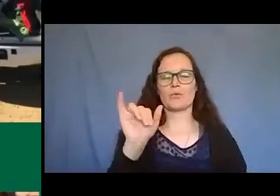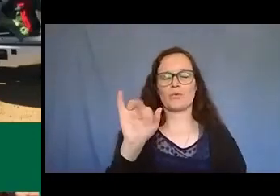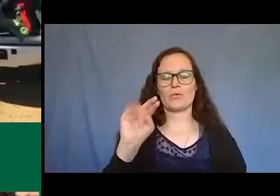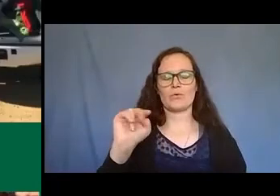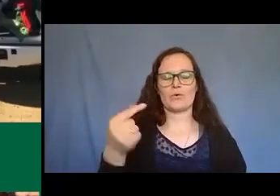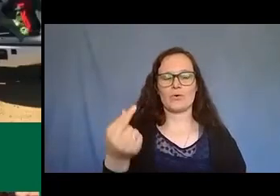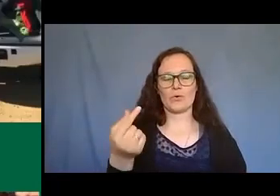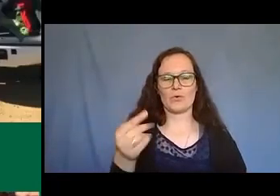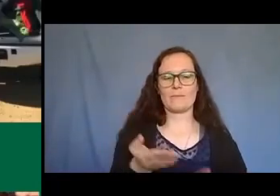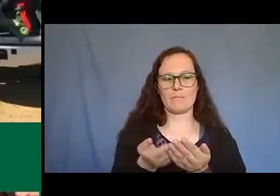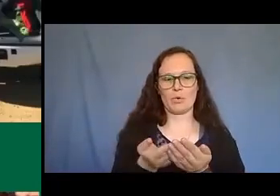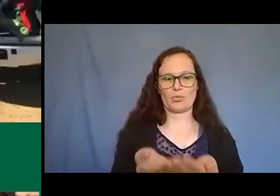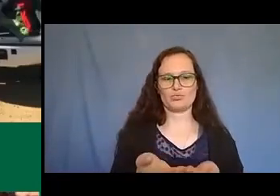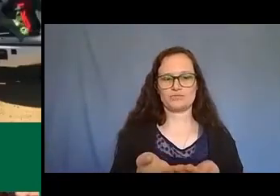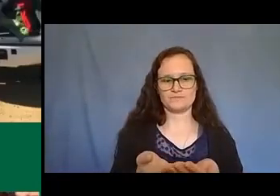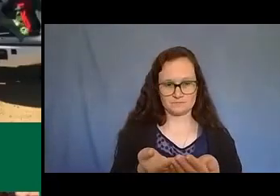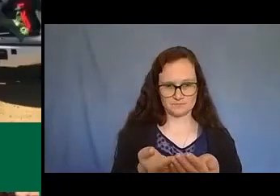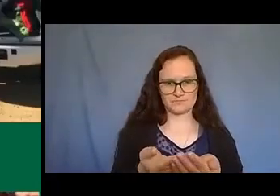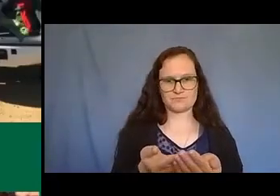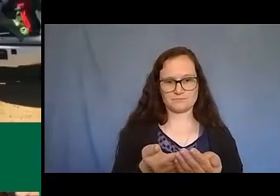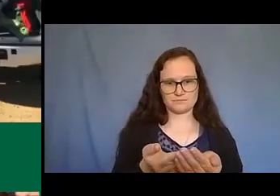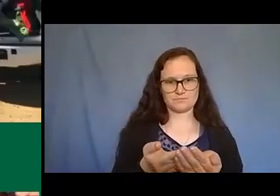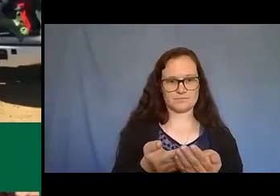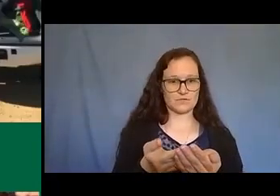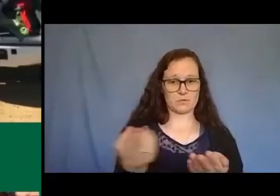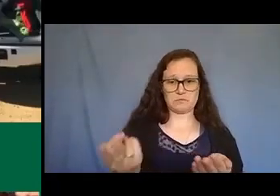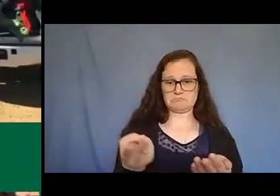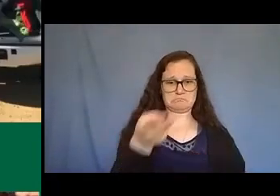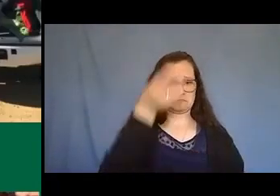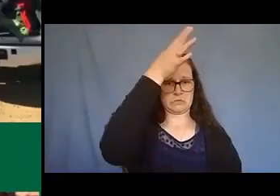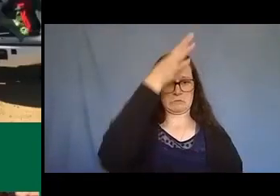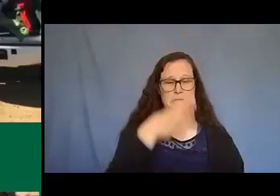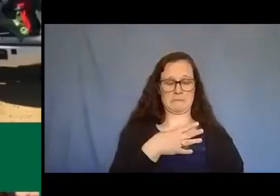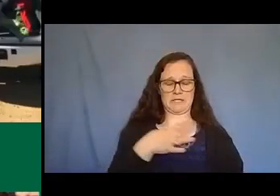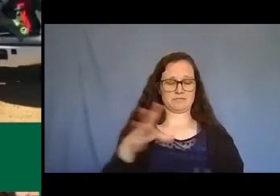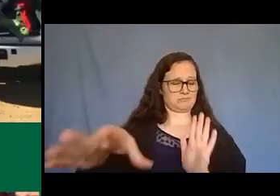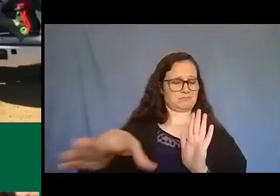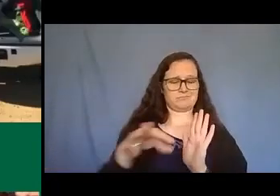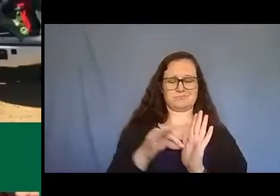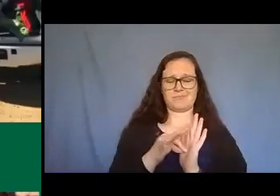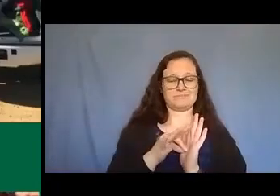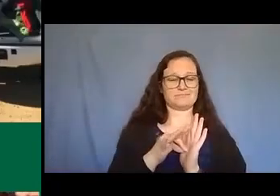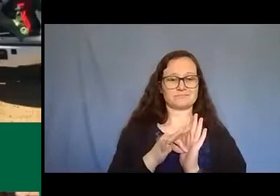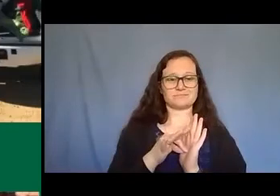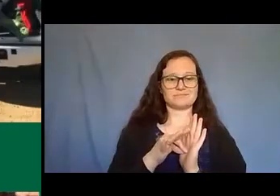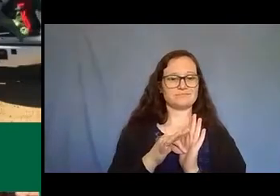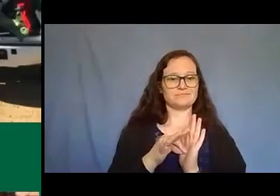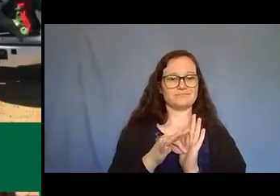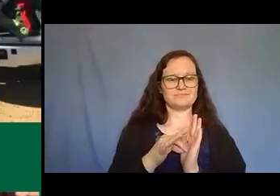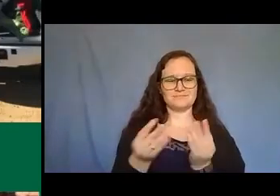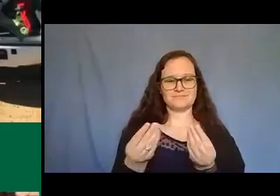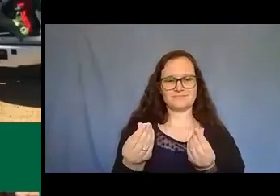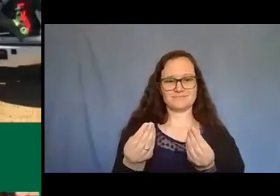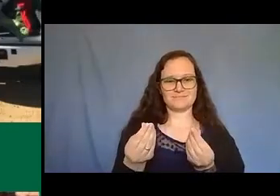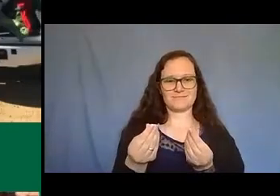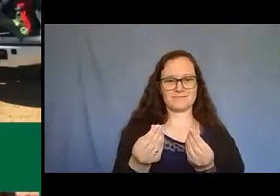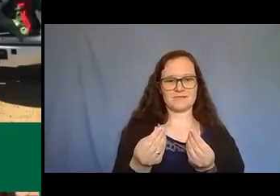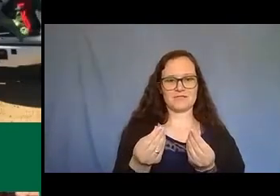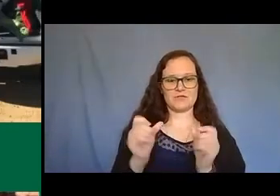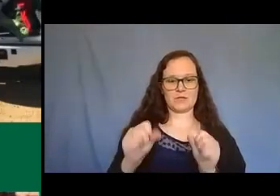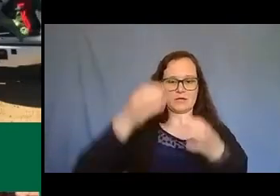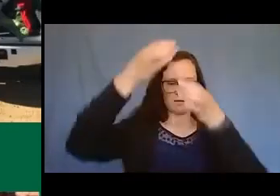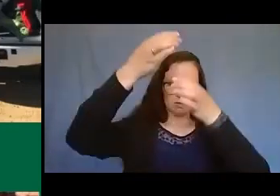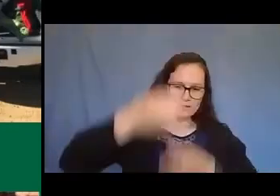And Craig and our own Jeb Brown there are sampling sediment in a core where you can see the sediment